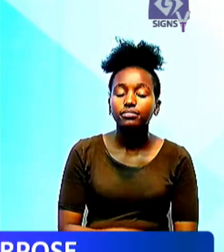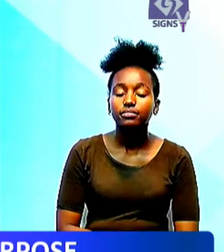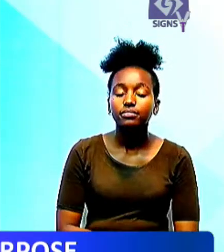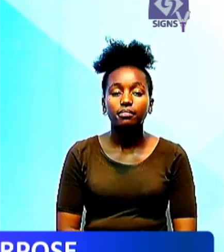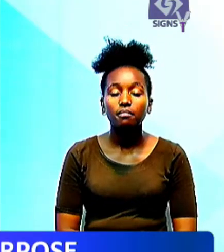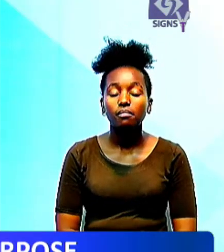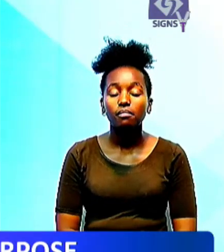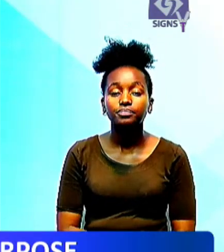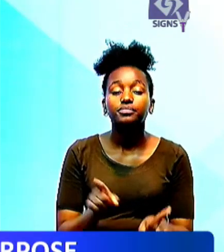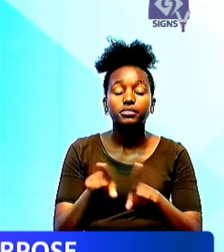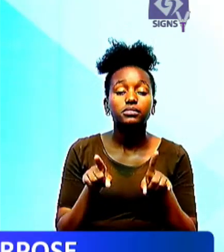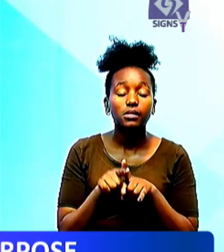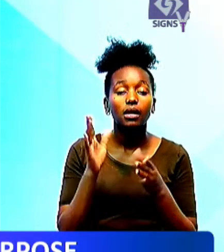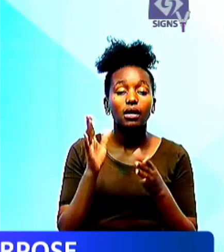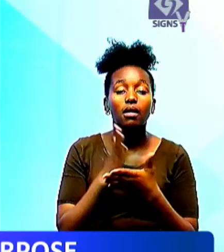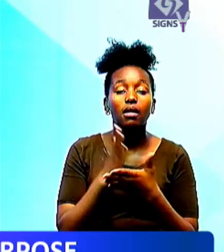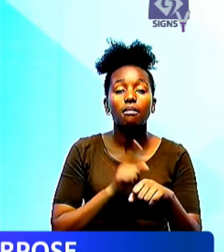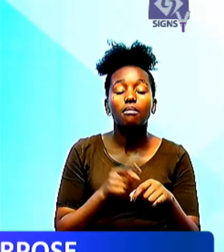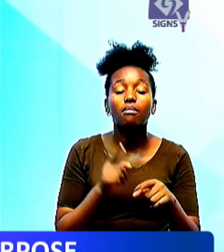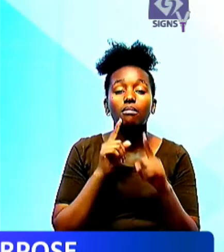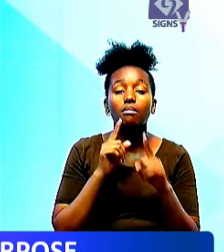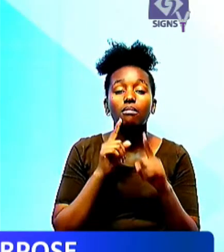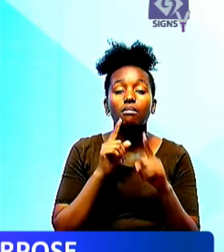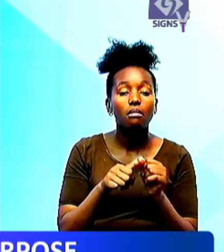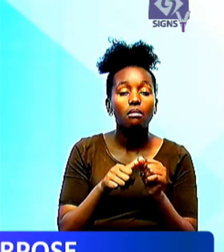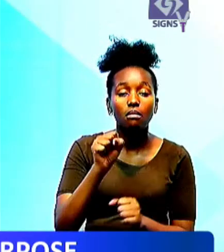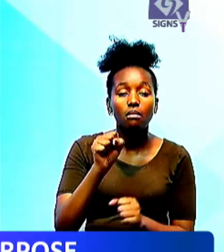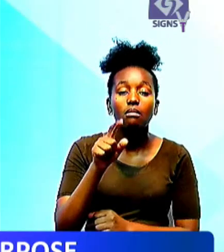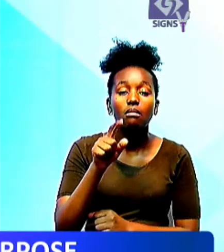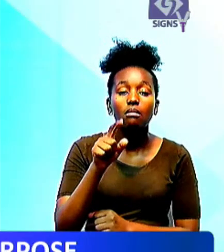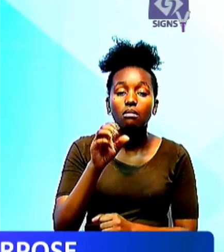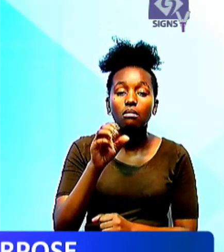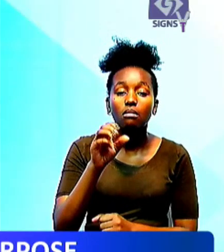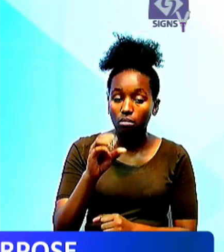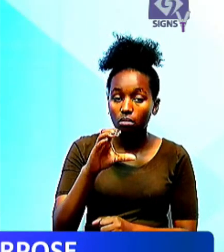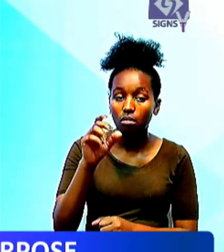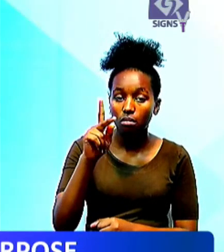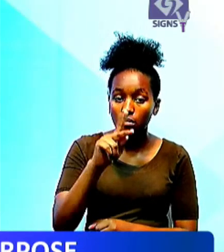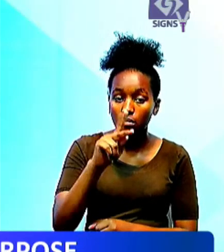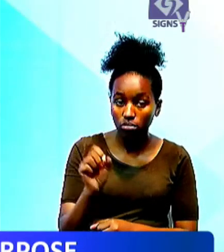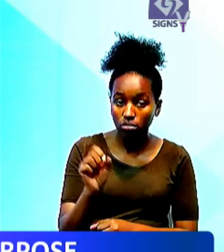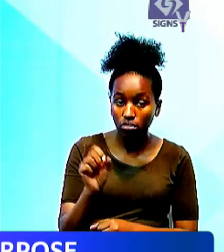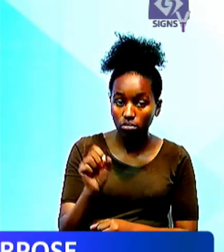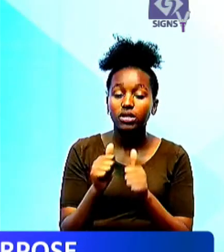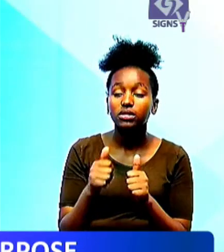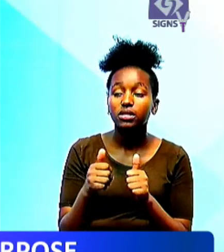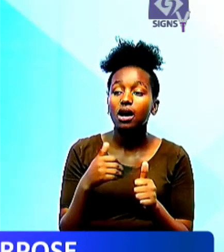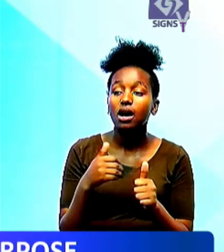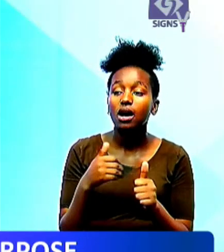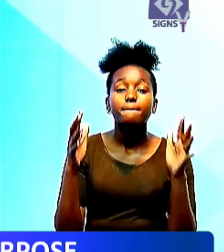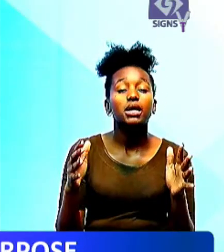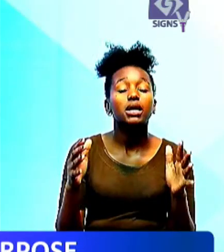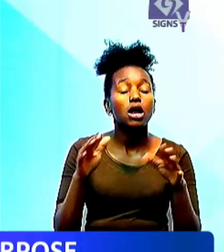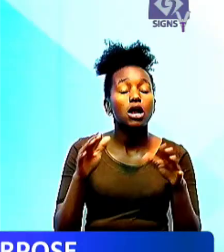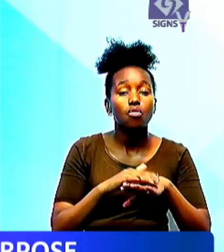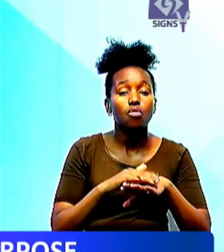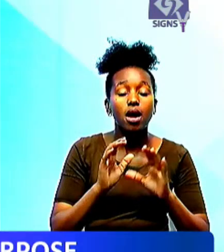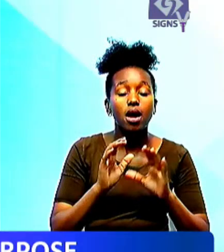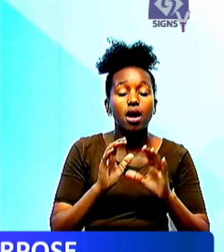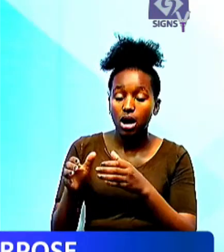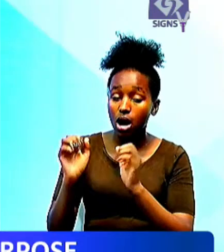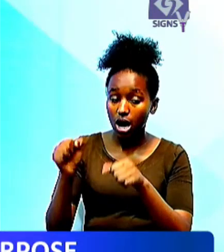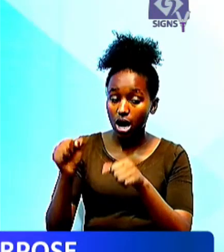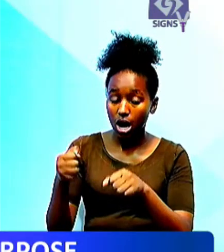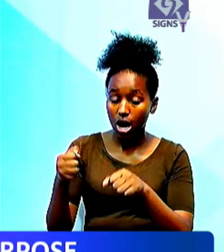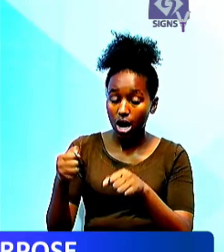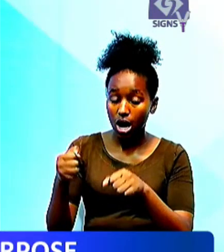when we talk of the stocks, we tell you about 3 or 4 shares that are good company, you can own that. And there are